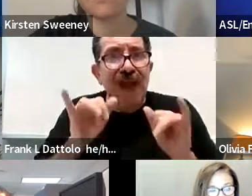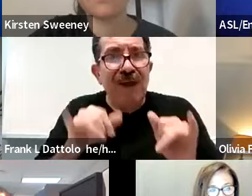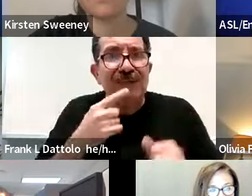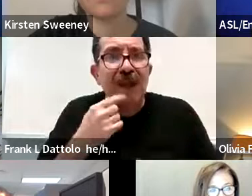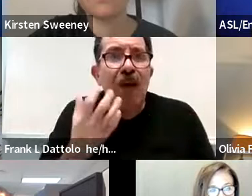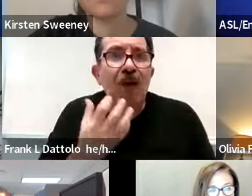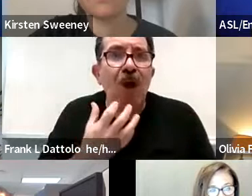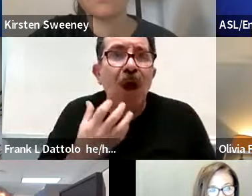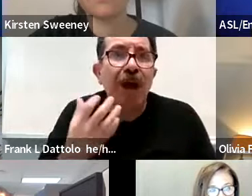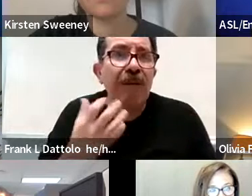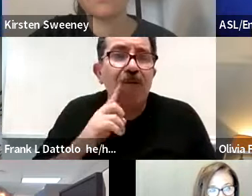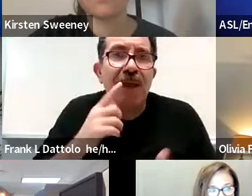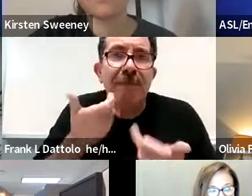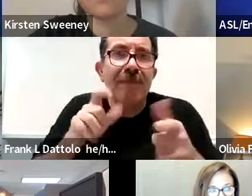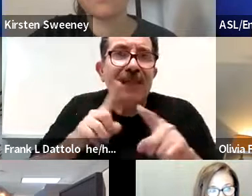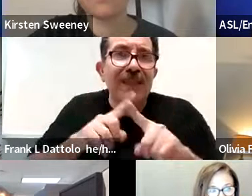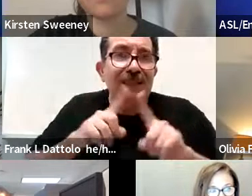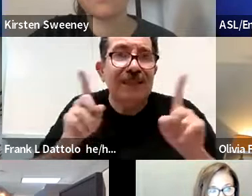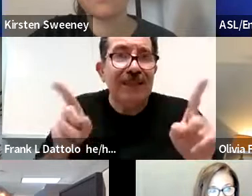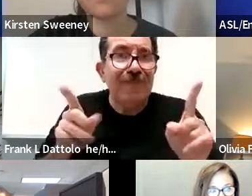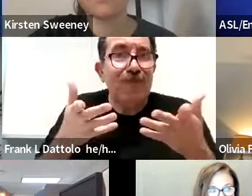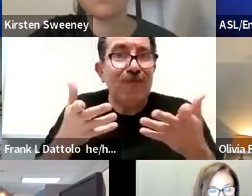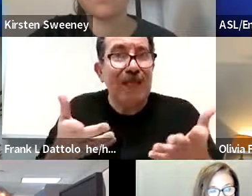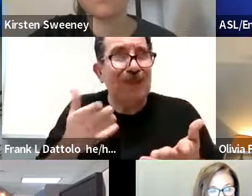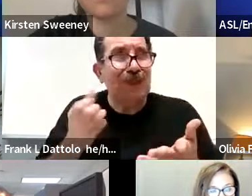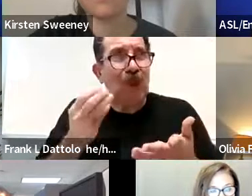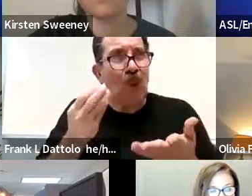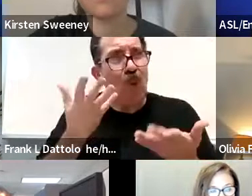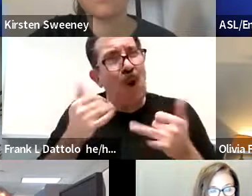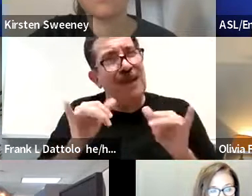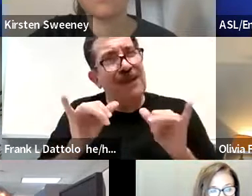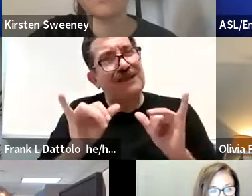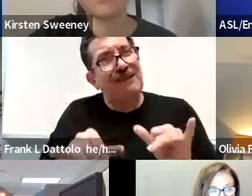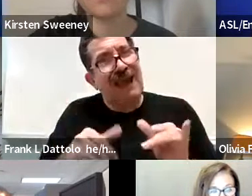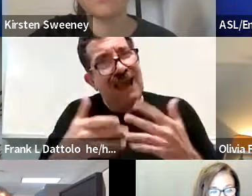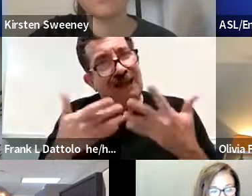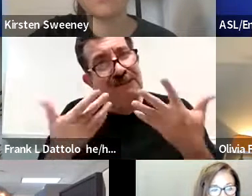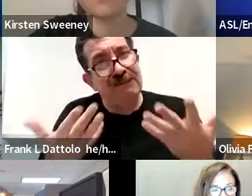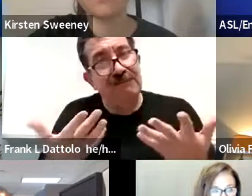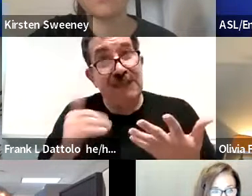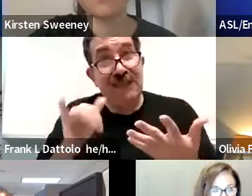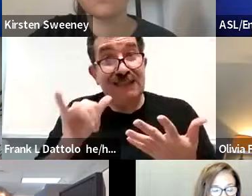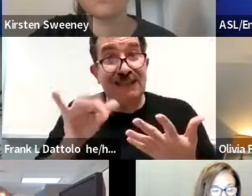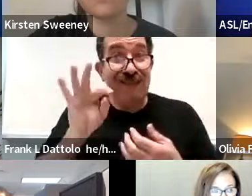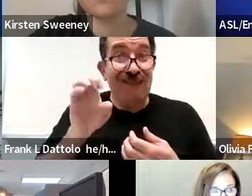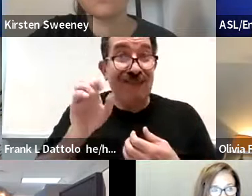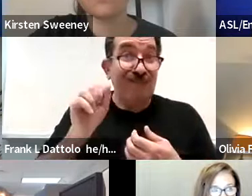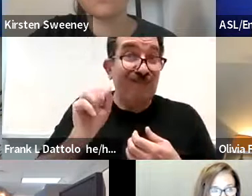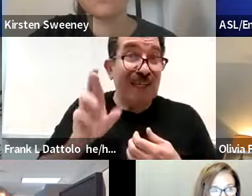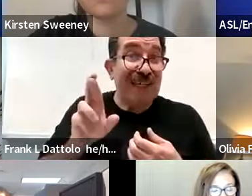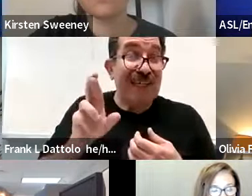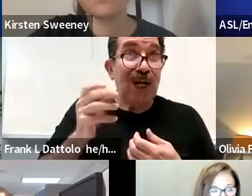And there were several people making complimentary statements that they appreciated so much.